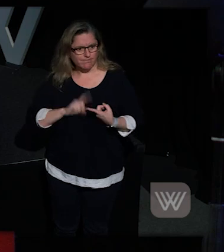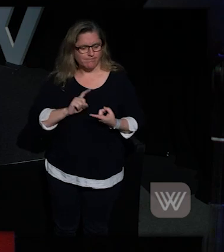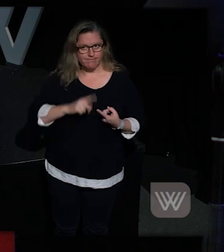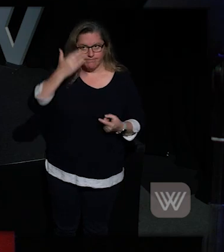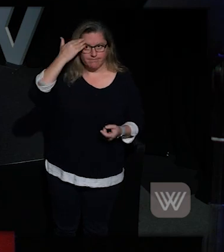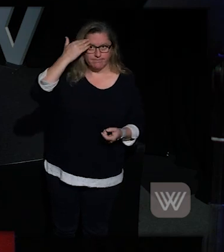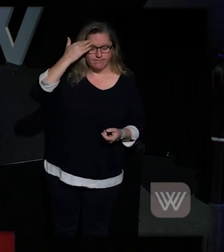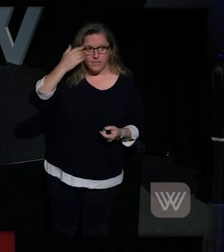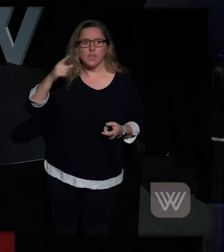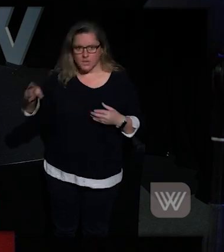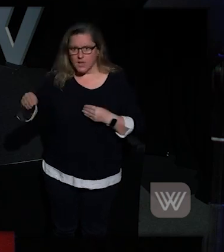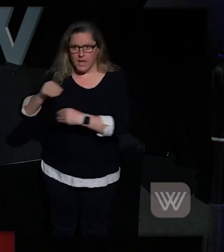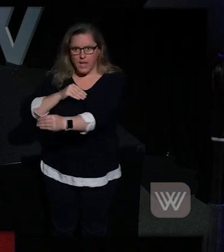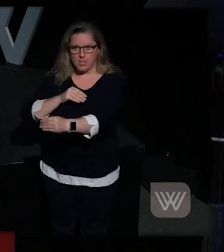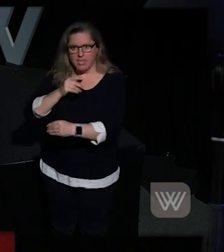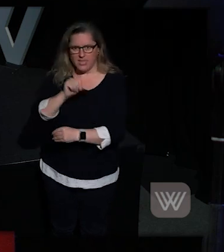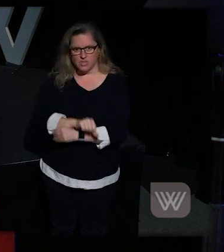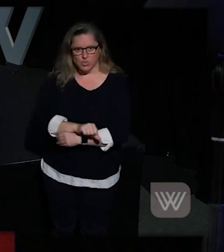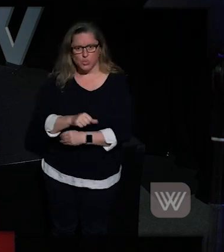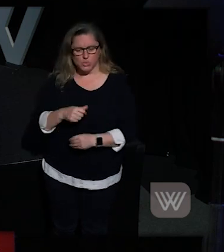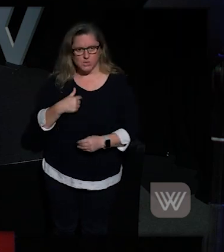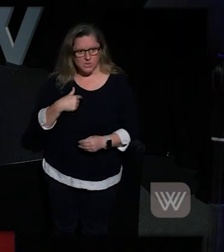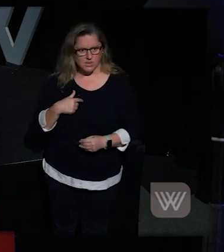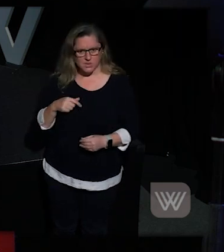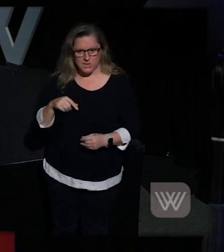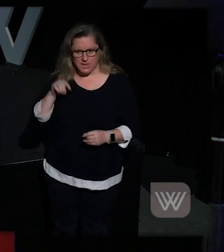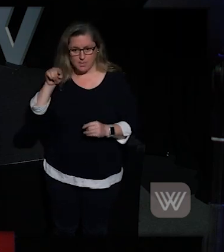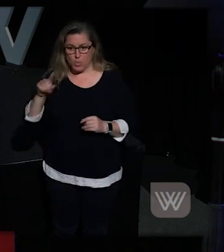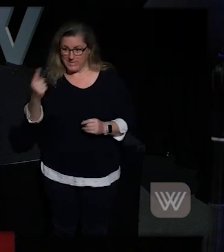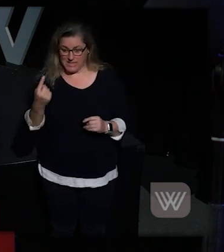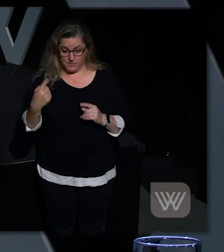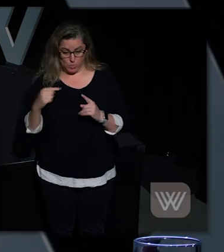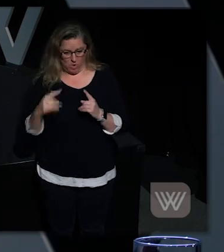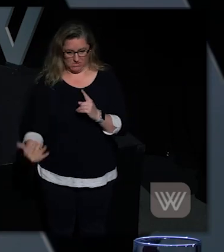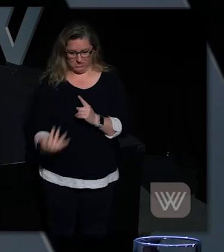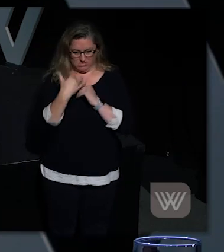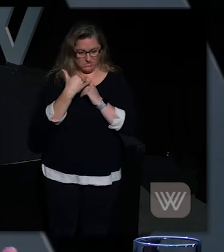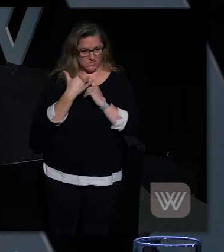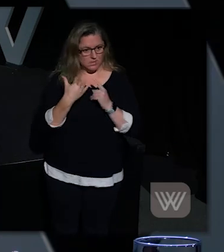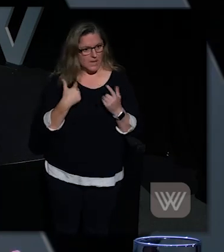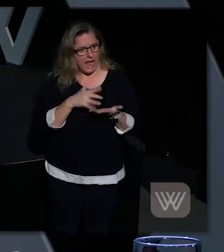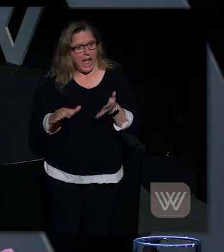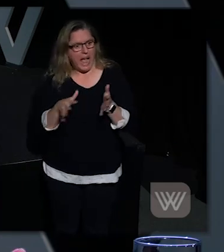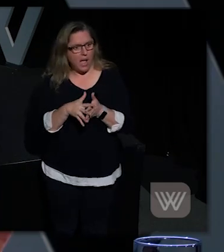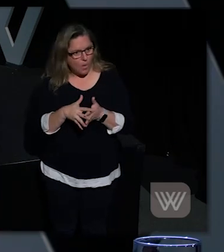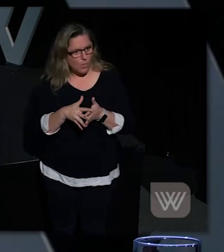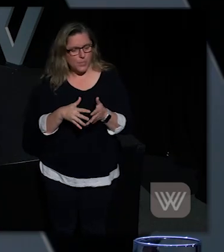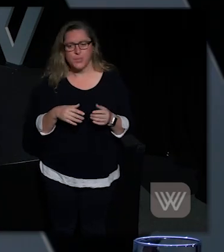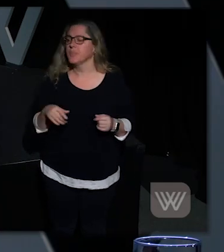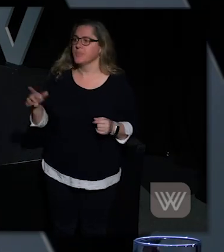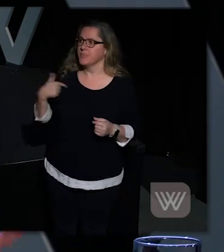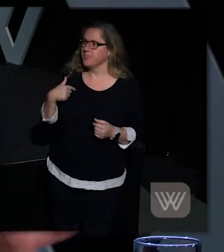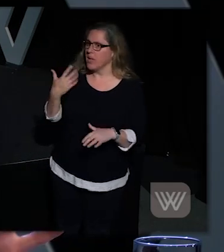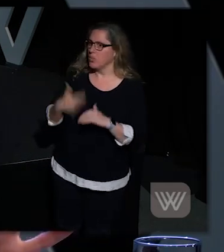mindset of radical empathy? Especially when these individuals are going after you personally. I would never. How do you do it? Well, I wouldn't in a million years